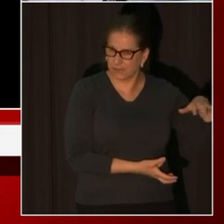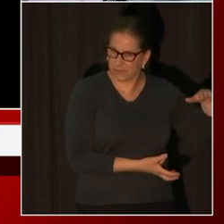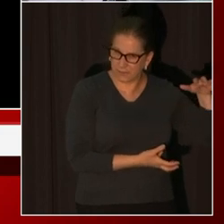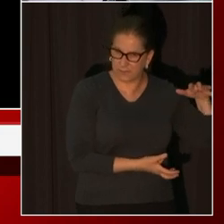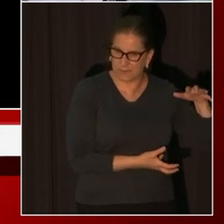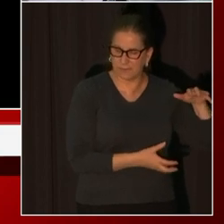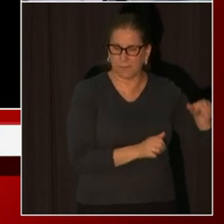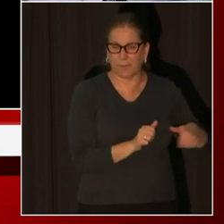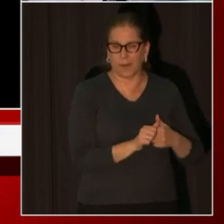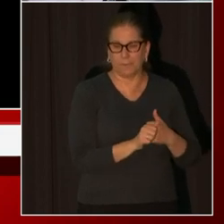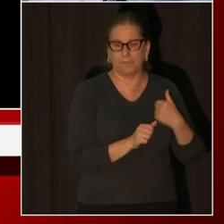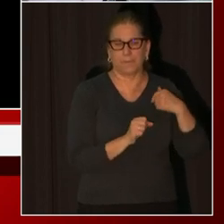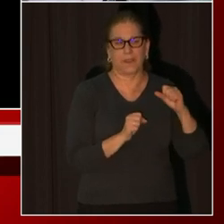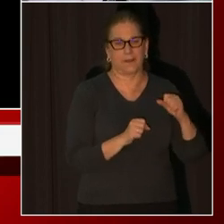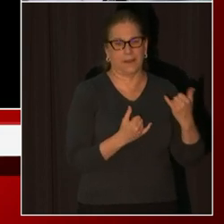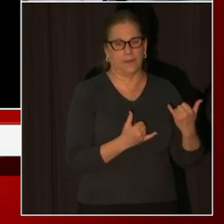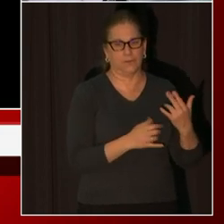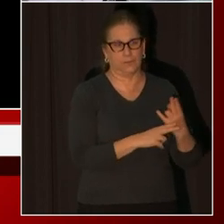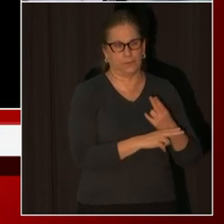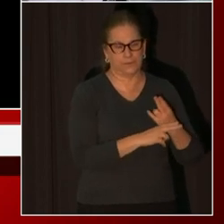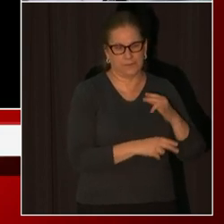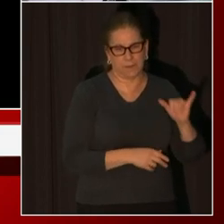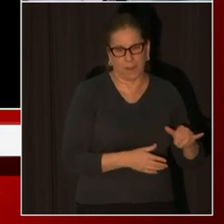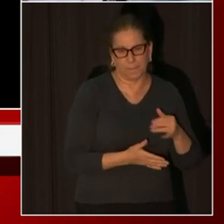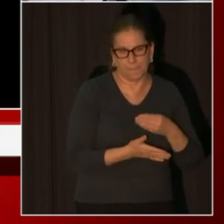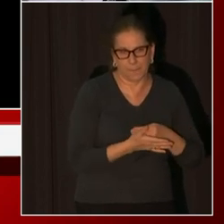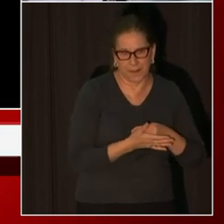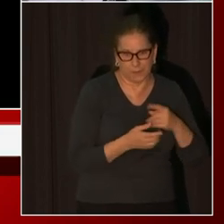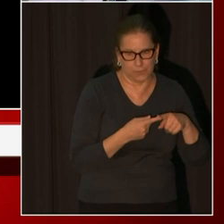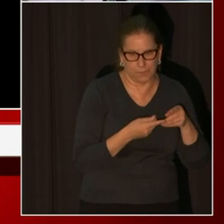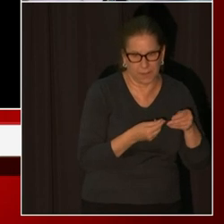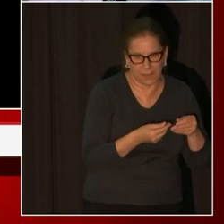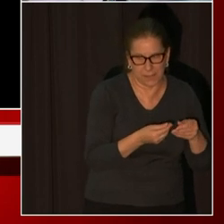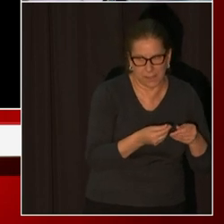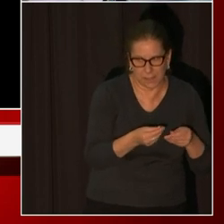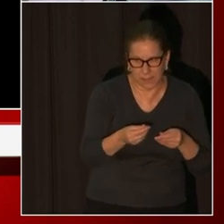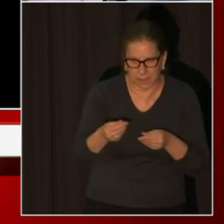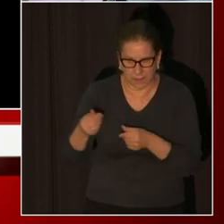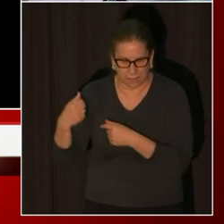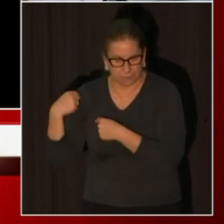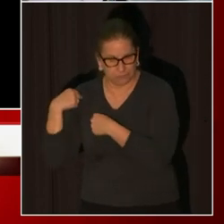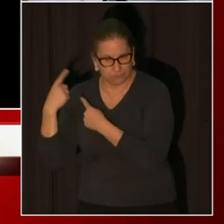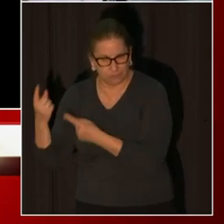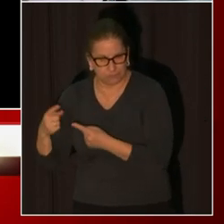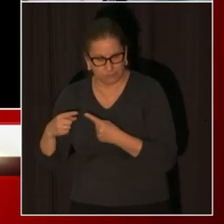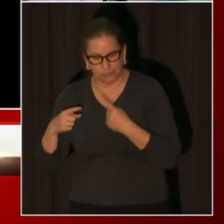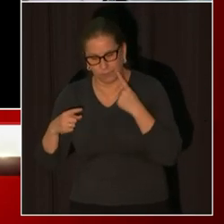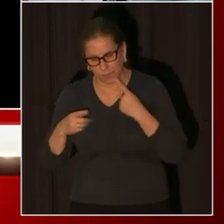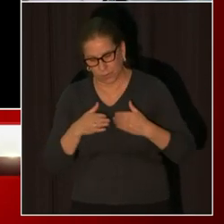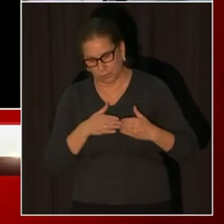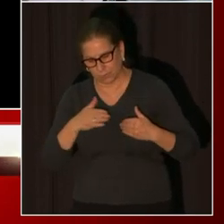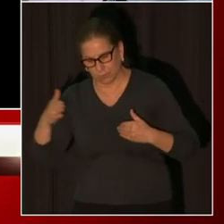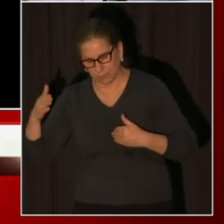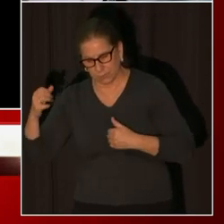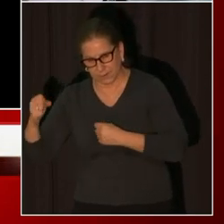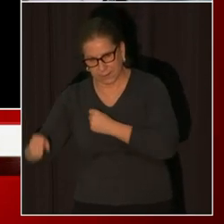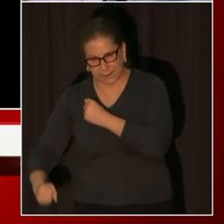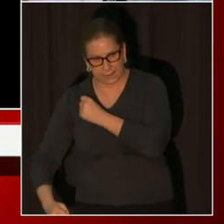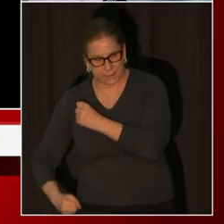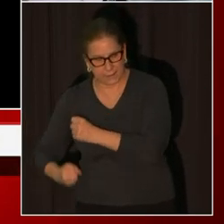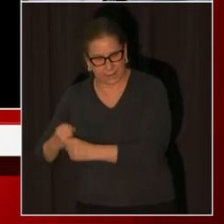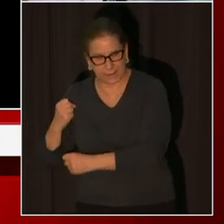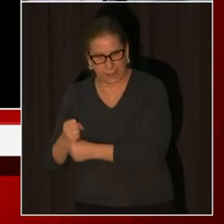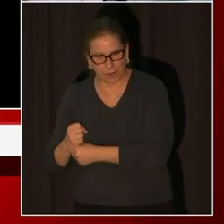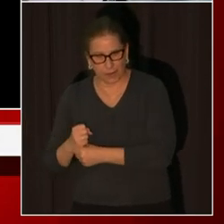cash flow reserve to manage our cash receipts or cash expenses throughout the year. The second reserve is the contingency